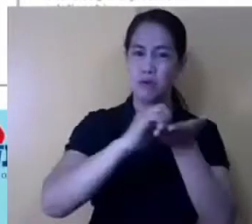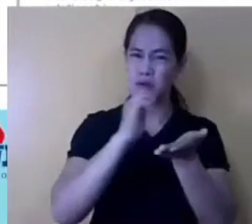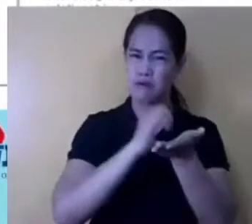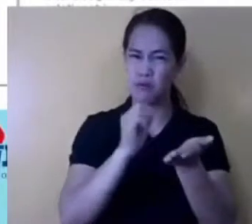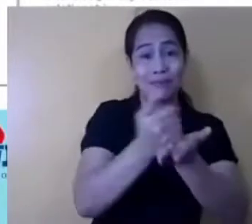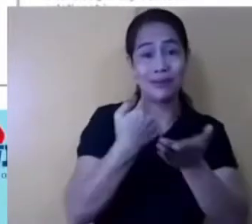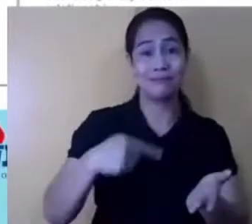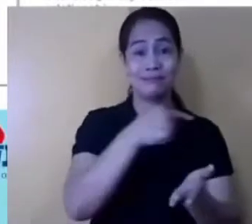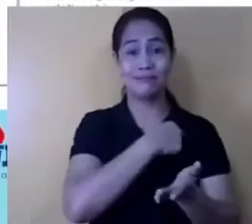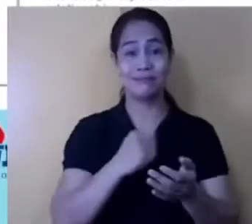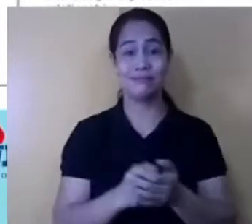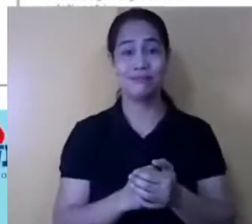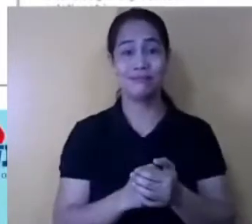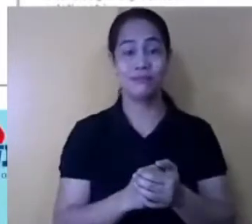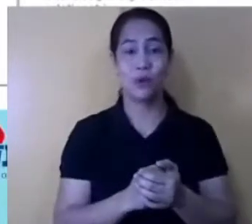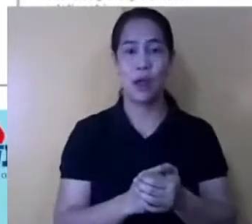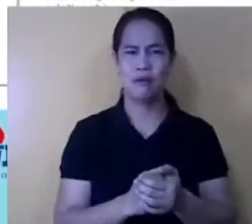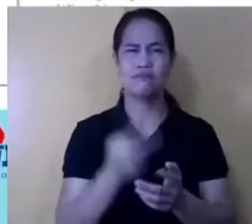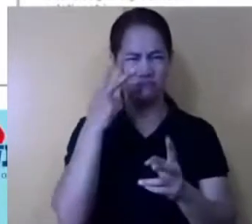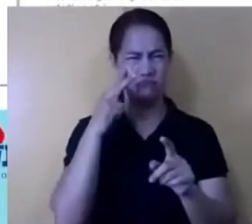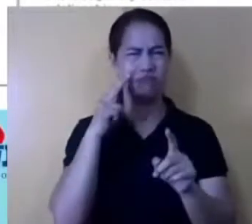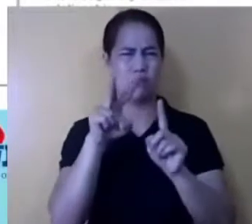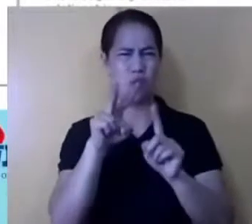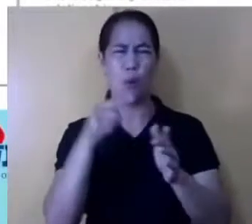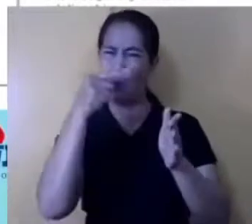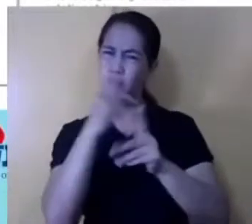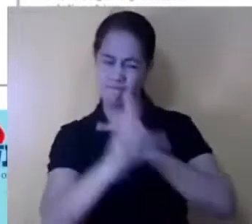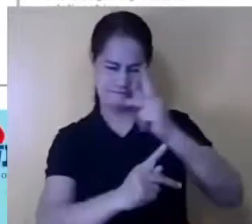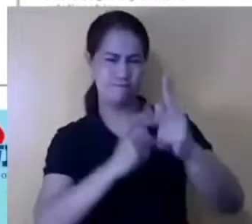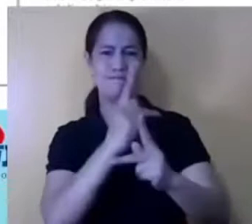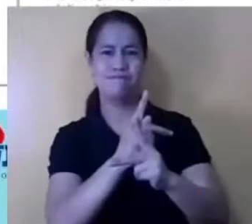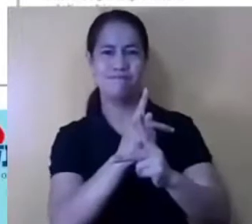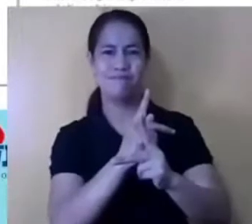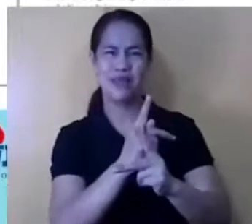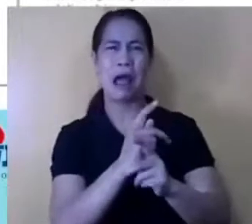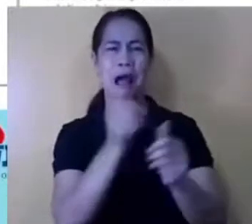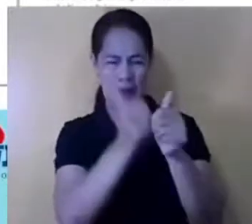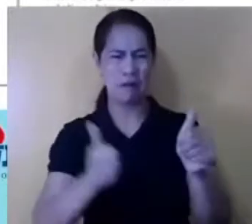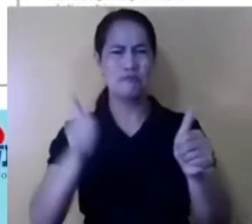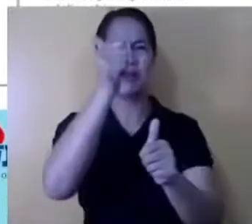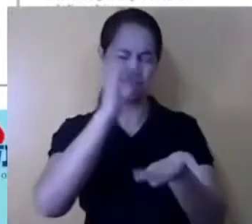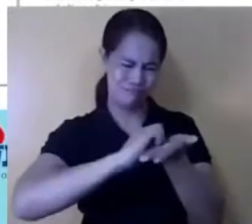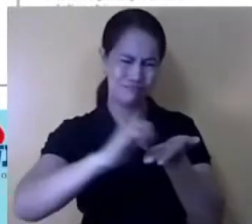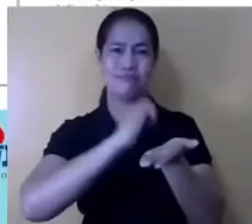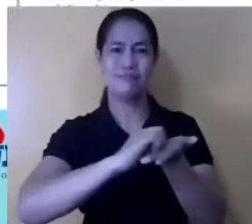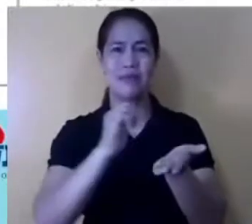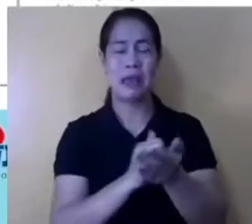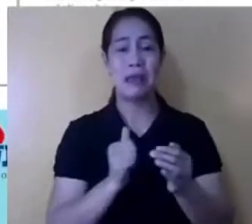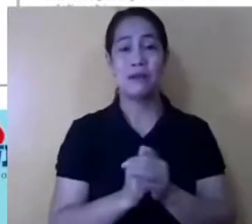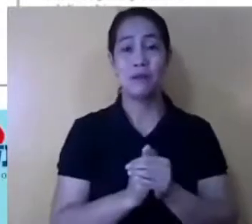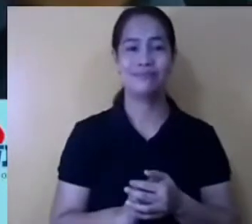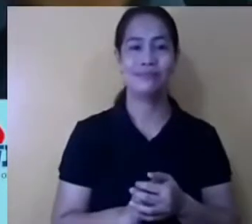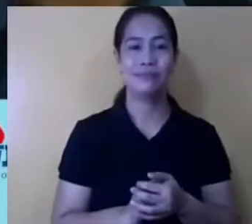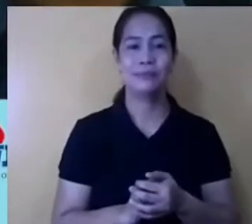help us visualize what kind of outstanding practice this rubric looks